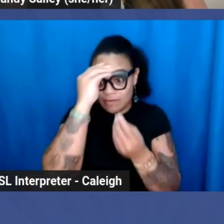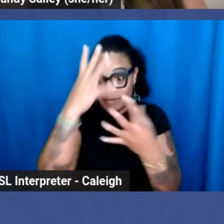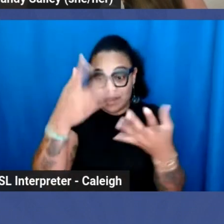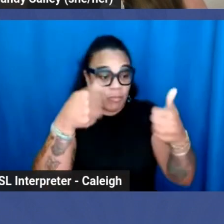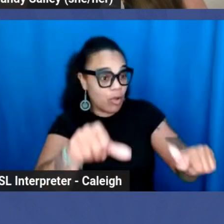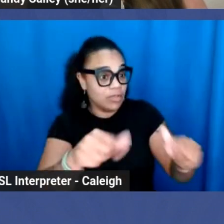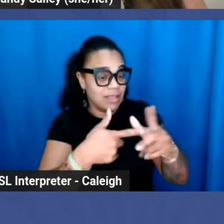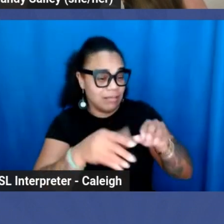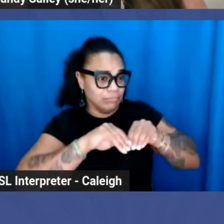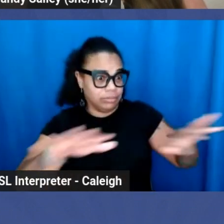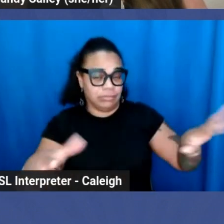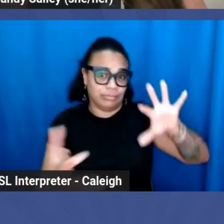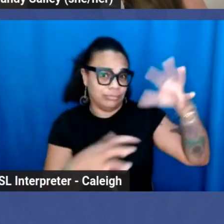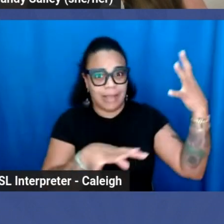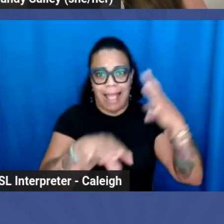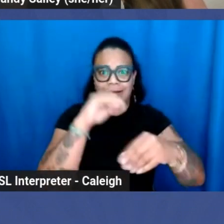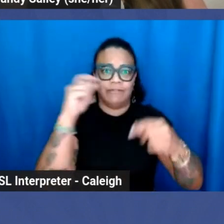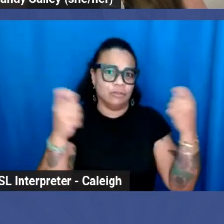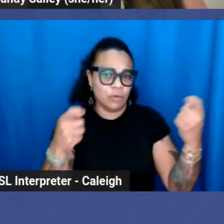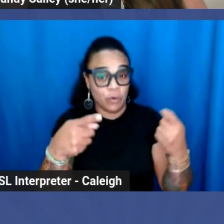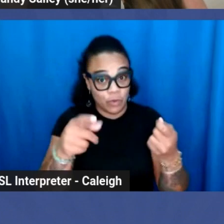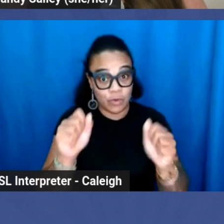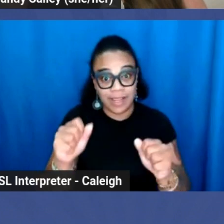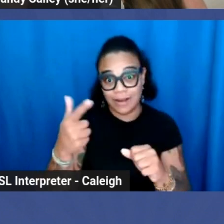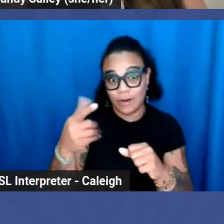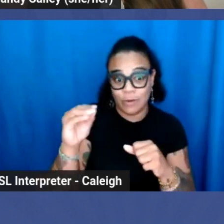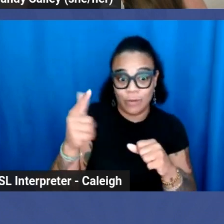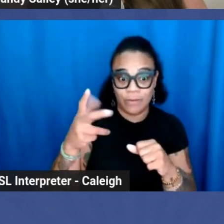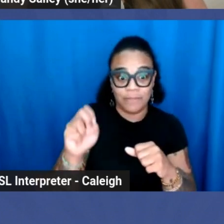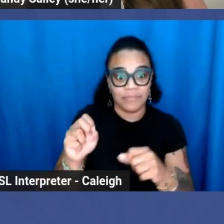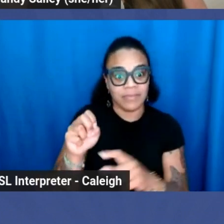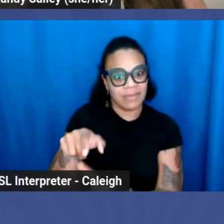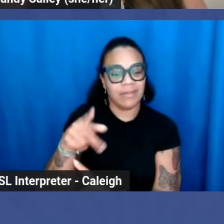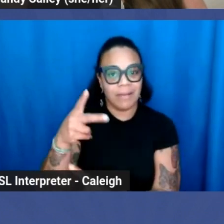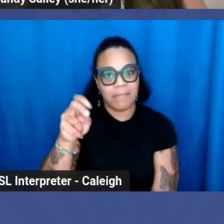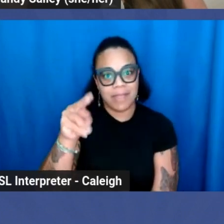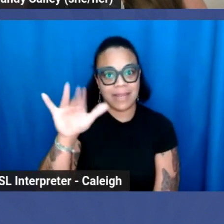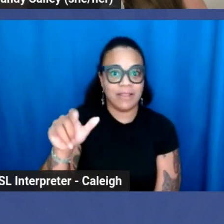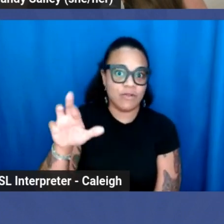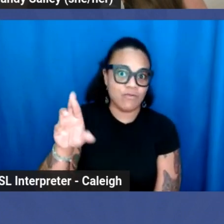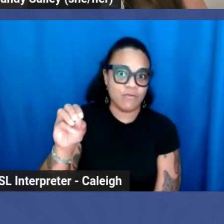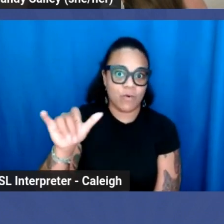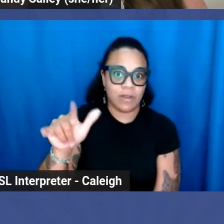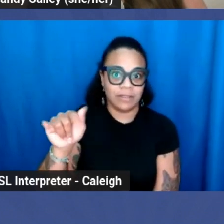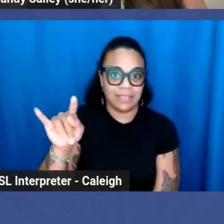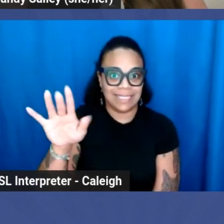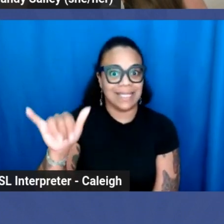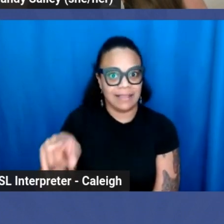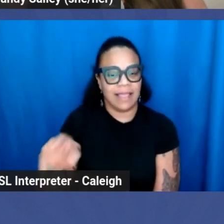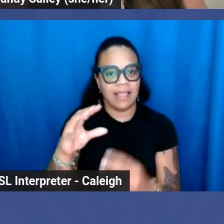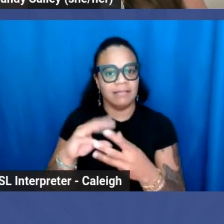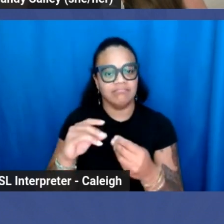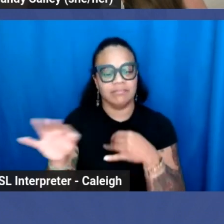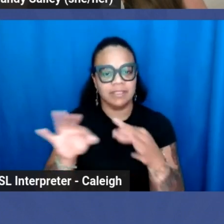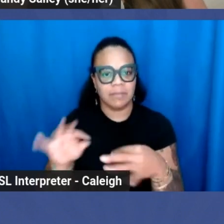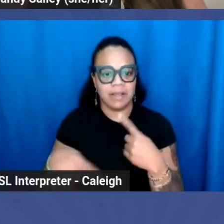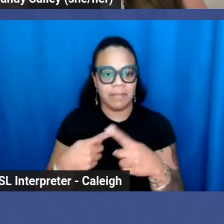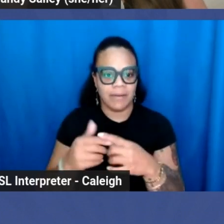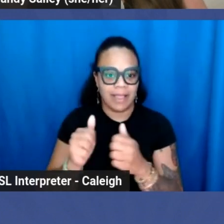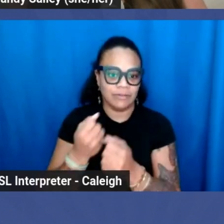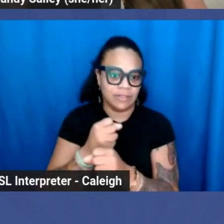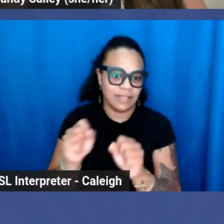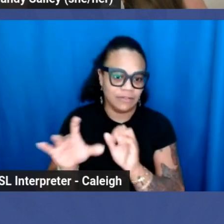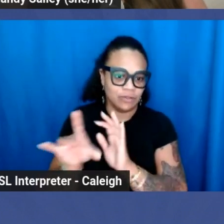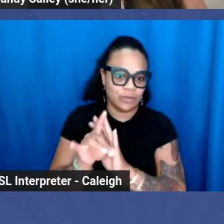Google, you can Google Rolling Stone penny royalty, and they even tagged Safe to Choose, one of our Women